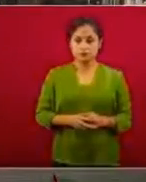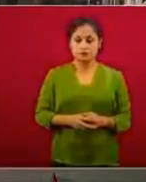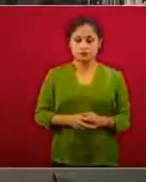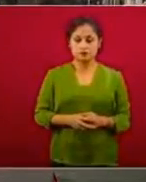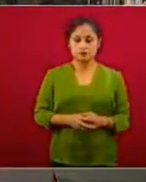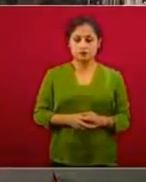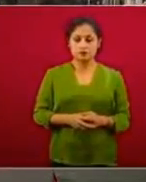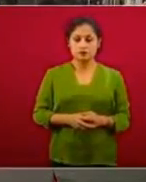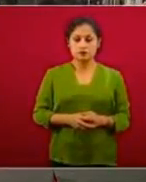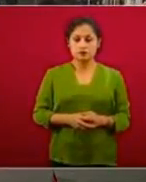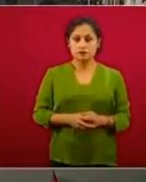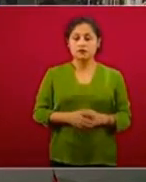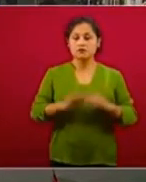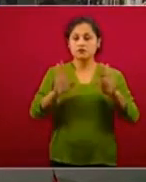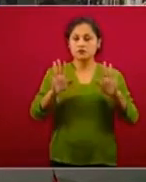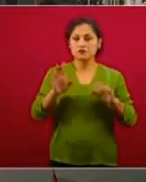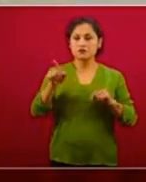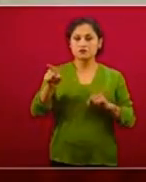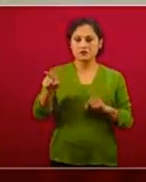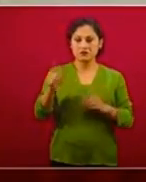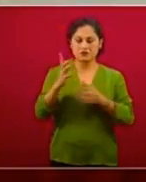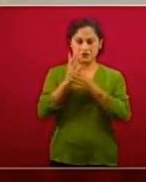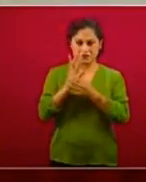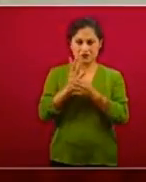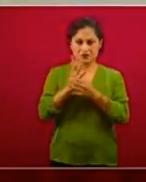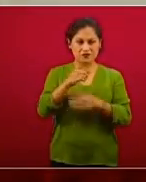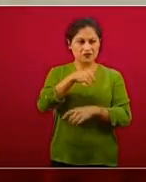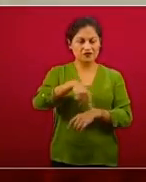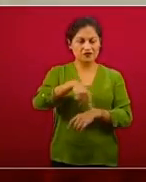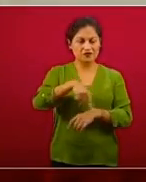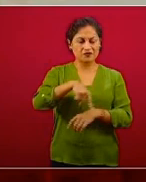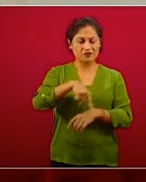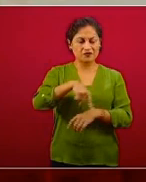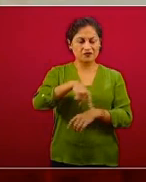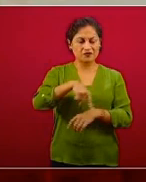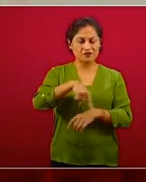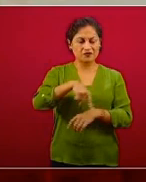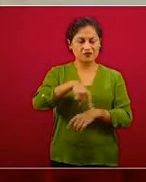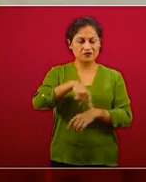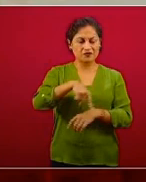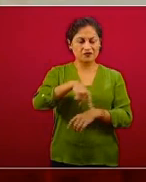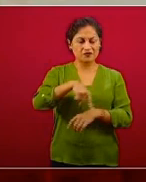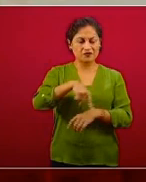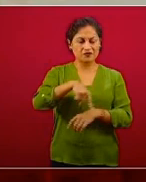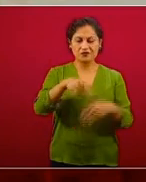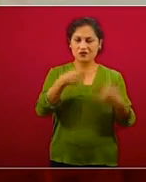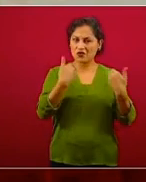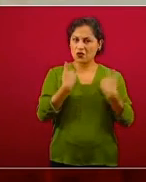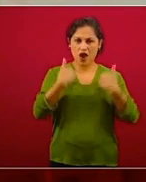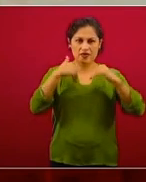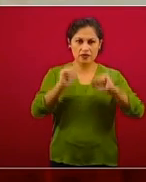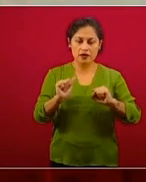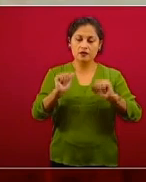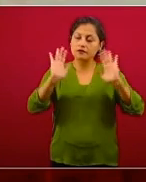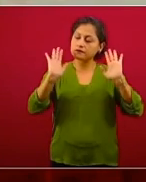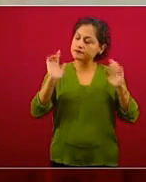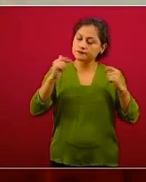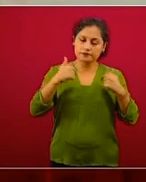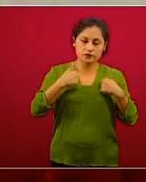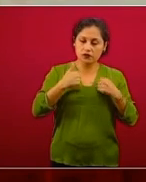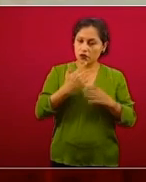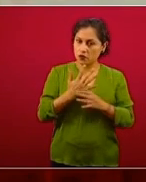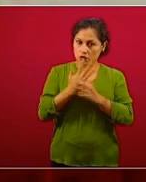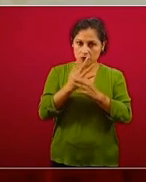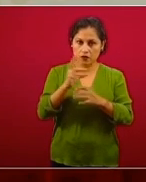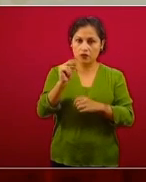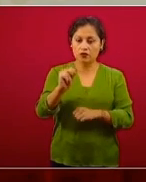Yes, I wouldn't say that people don't understand. I think it's more we have